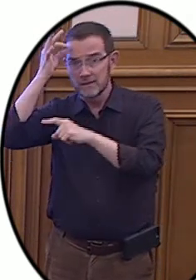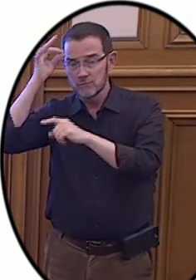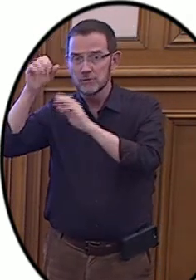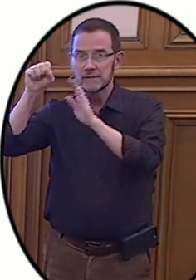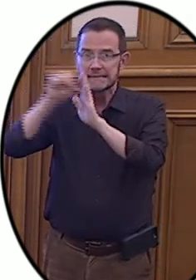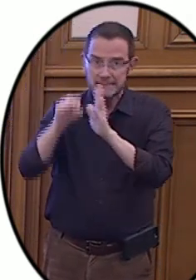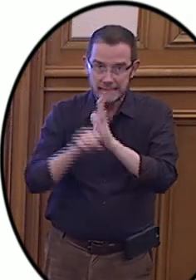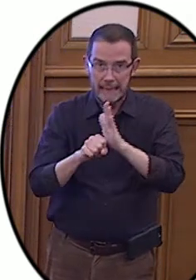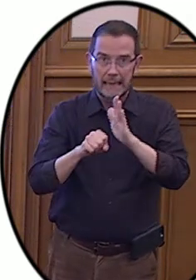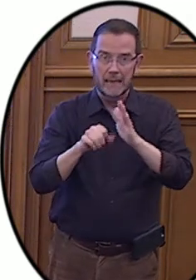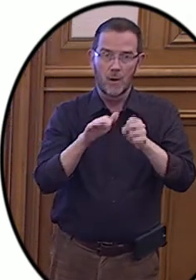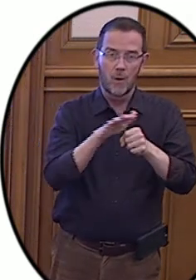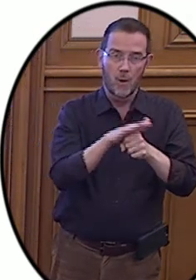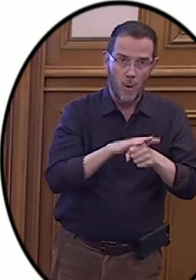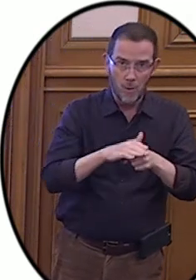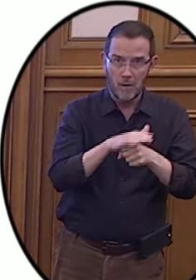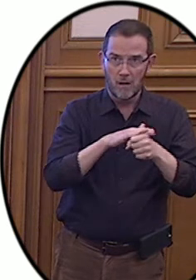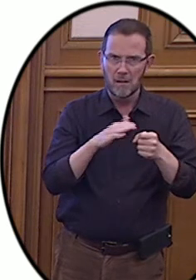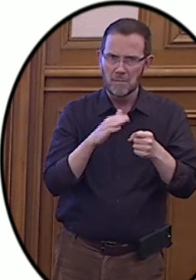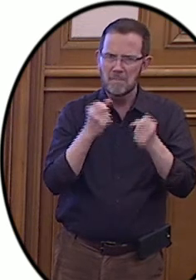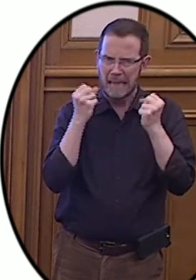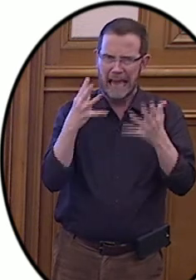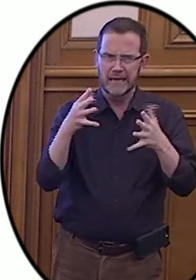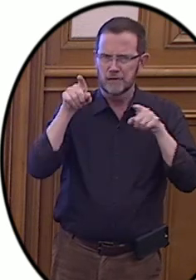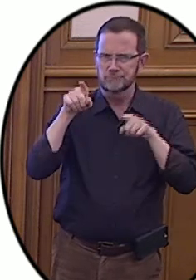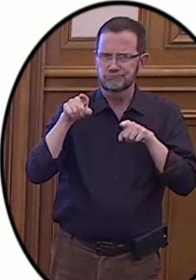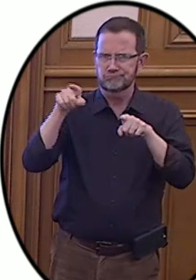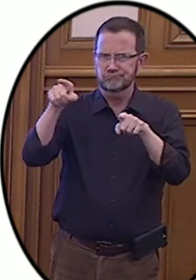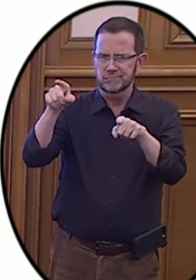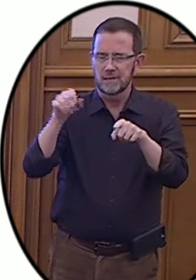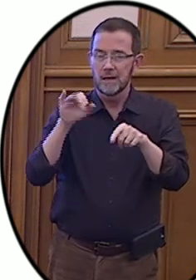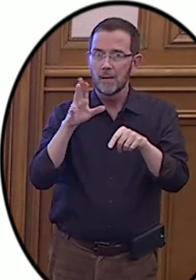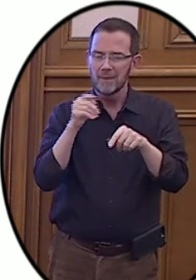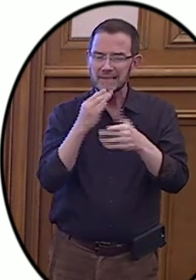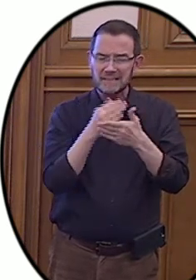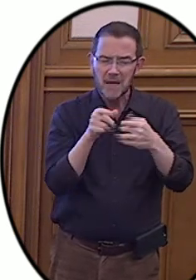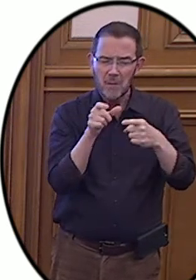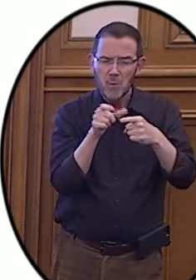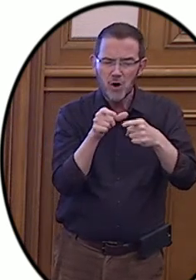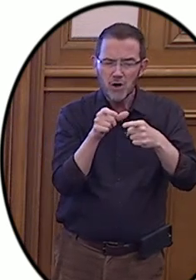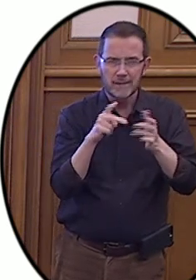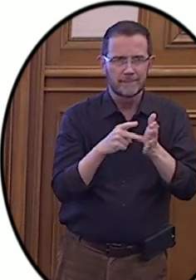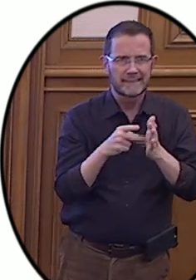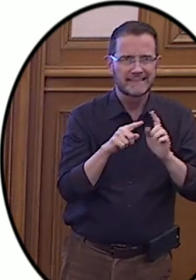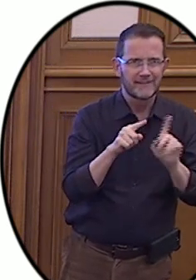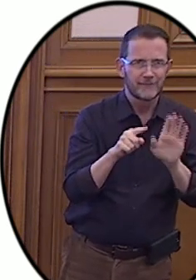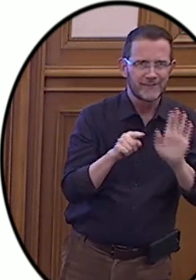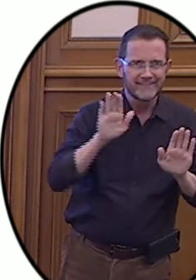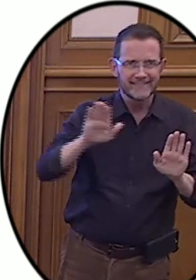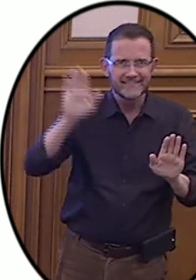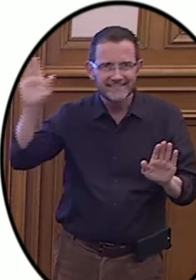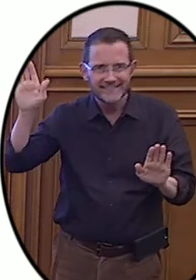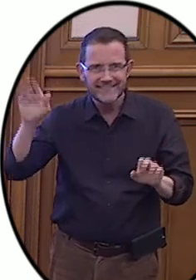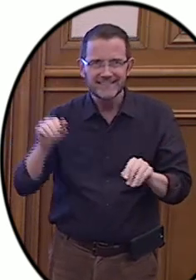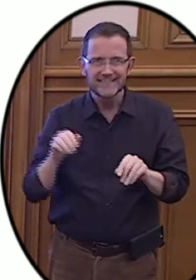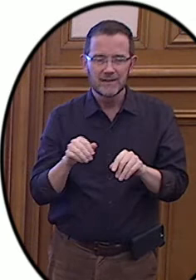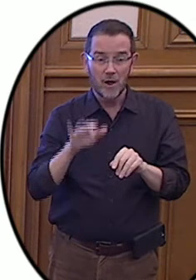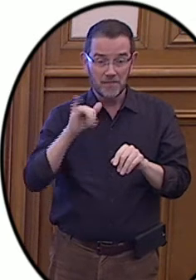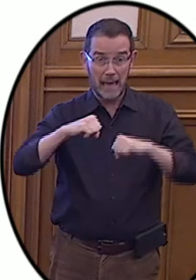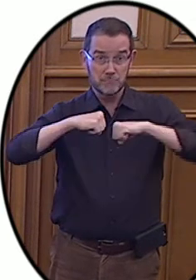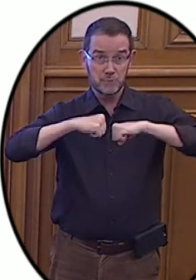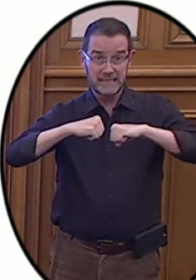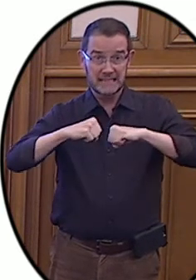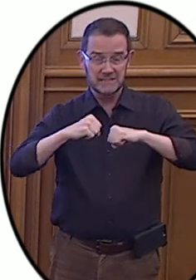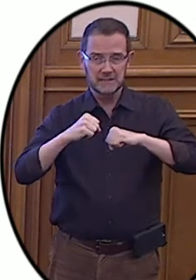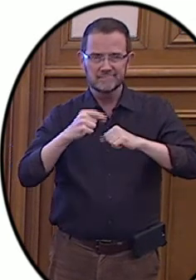levels. But there are some differences in the definitions and the scope of those protections. And I'll